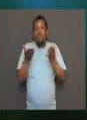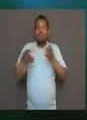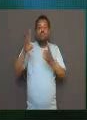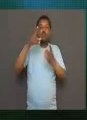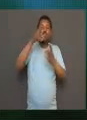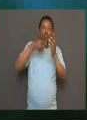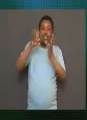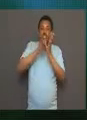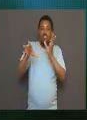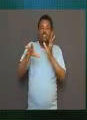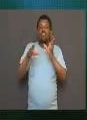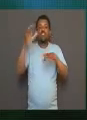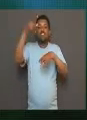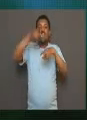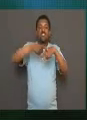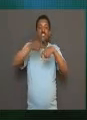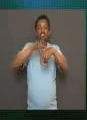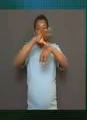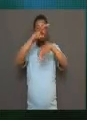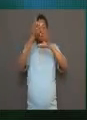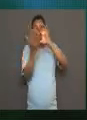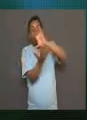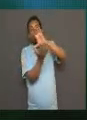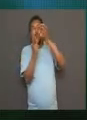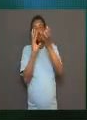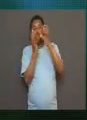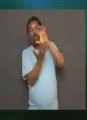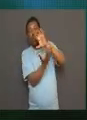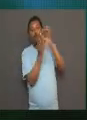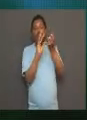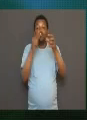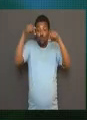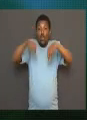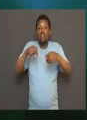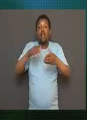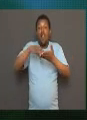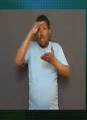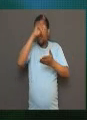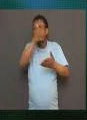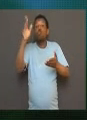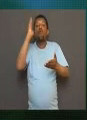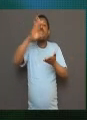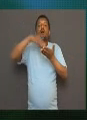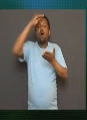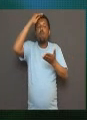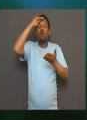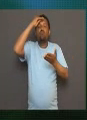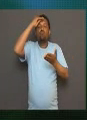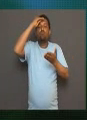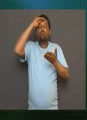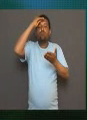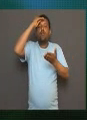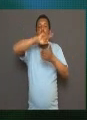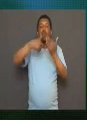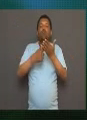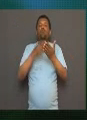the globe. In today's lesson, you will learn about one last